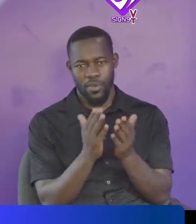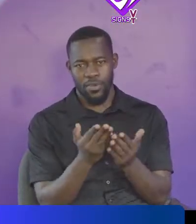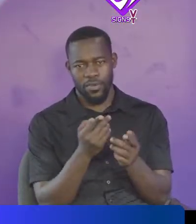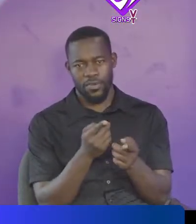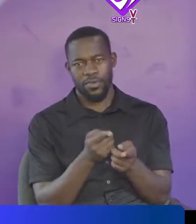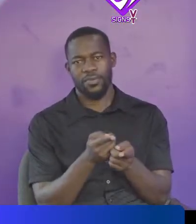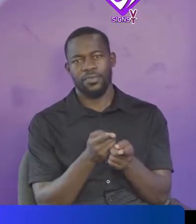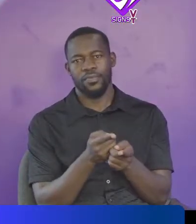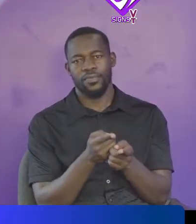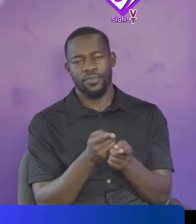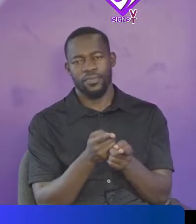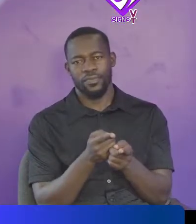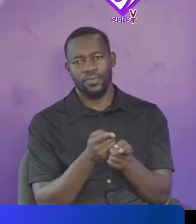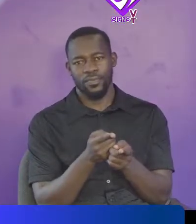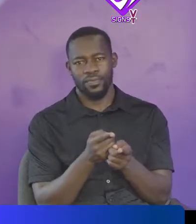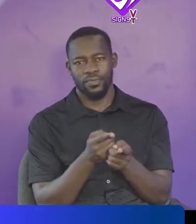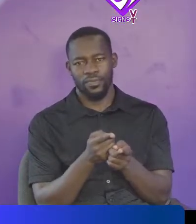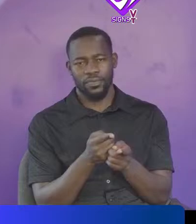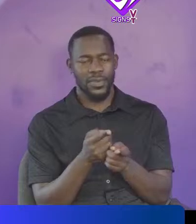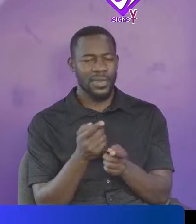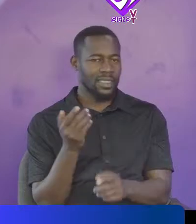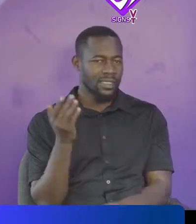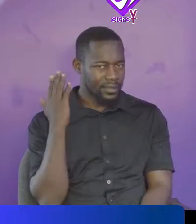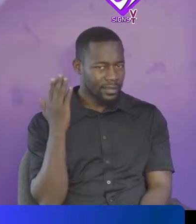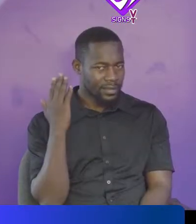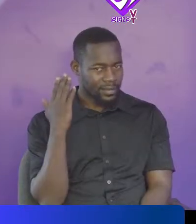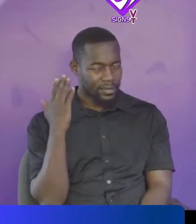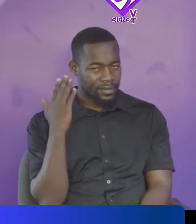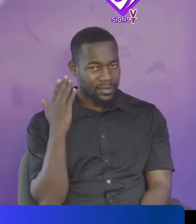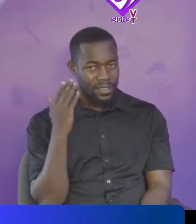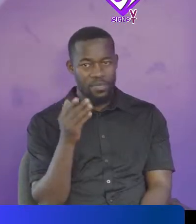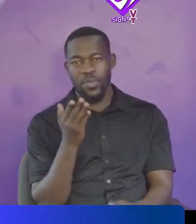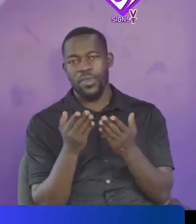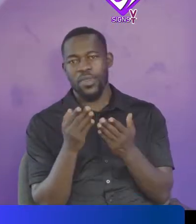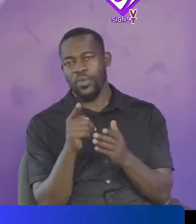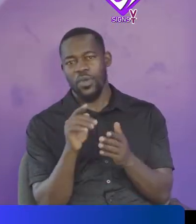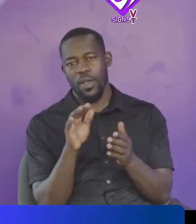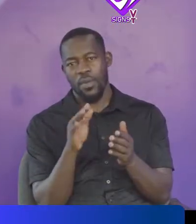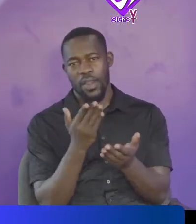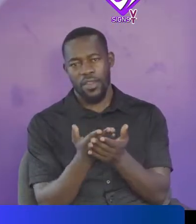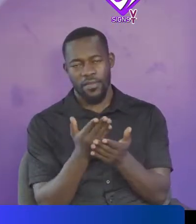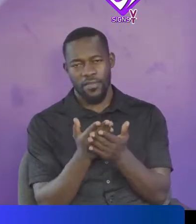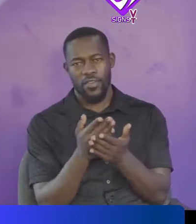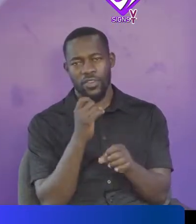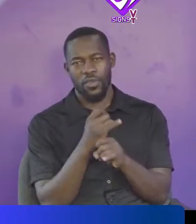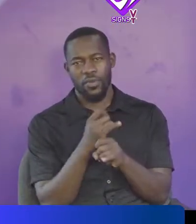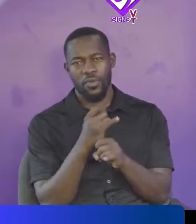HRs of those days. The HR of that time. So somebody is applying for a job. It was 4th of November,